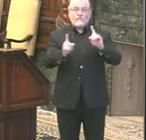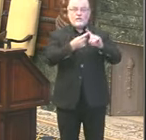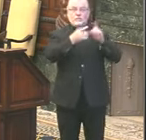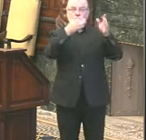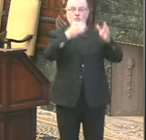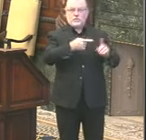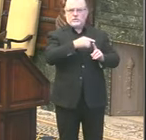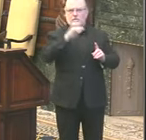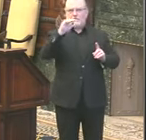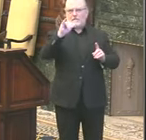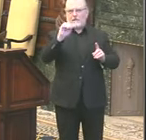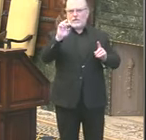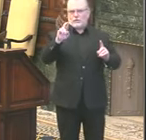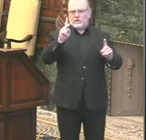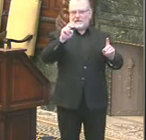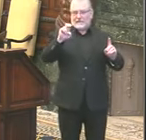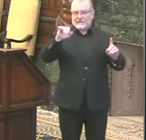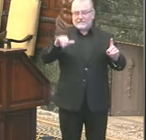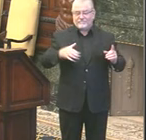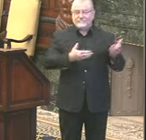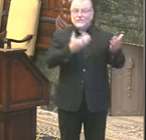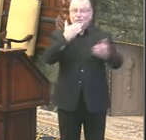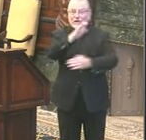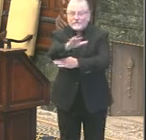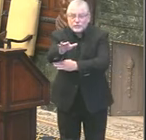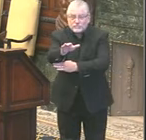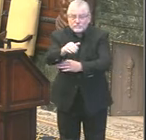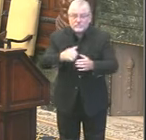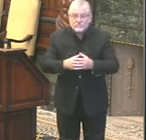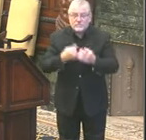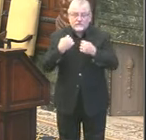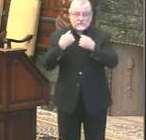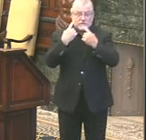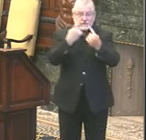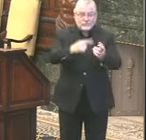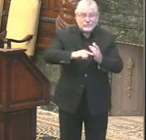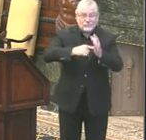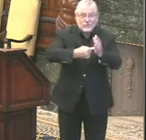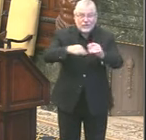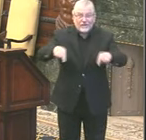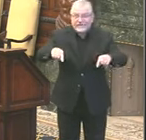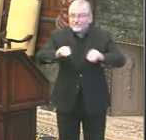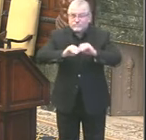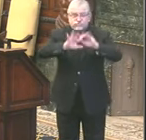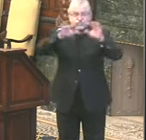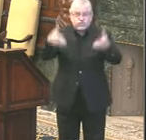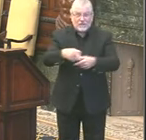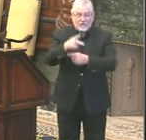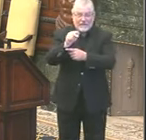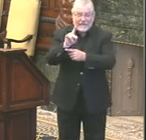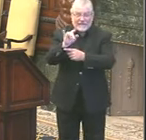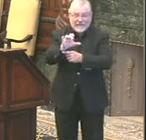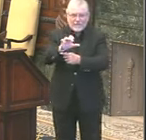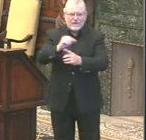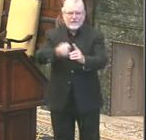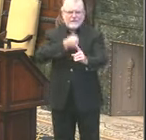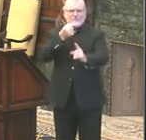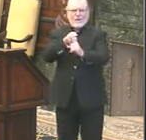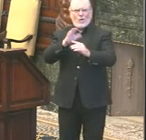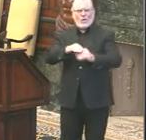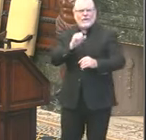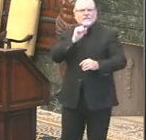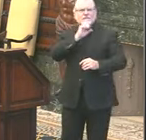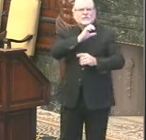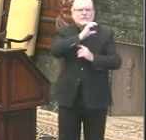Good afternoon. Since the start of this pandemic, we have been acutely aware of its impact it is having on seniors. I would like to spend a few